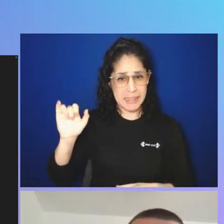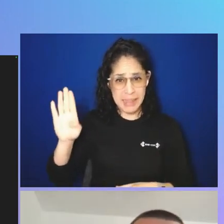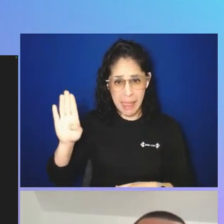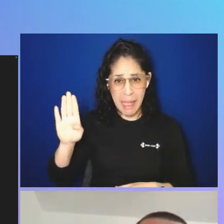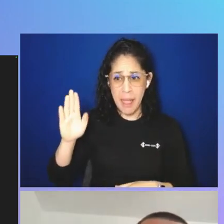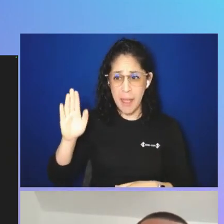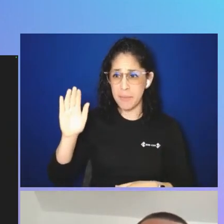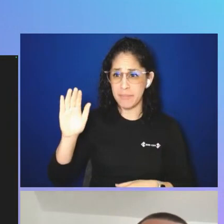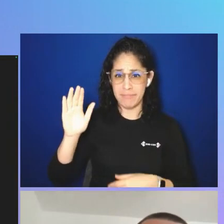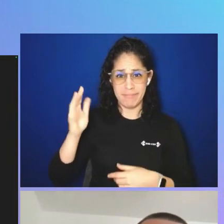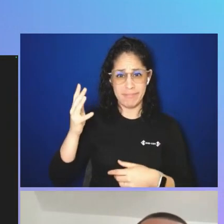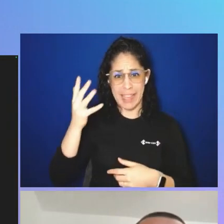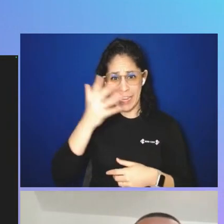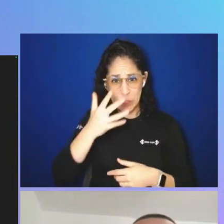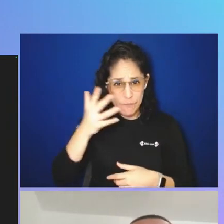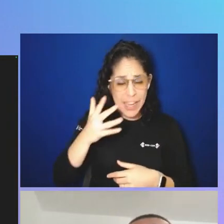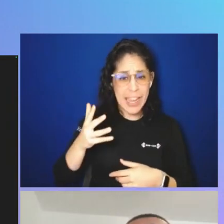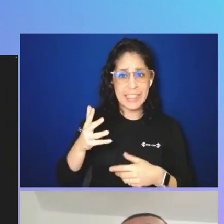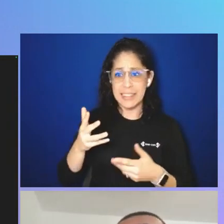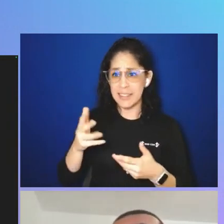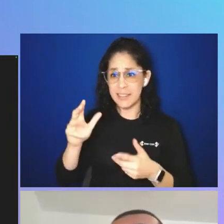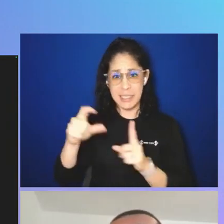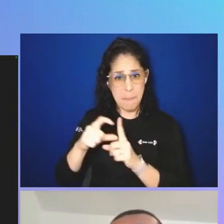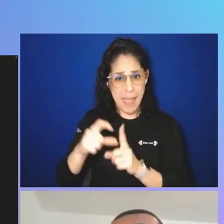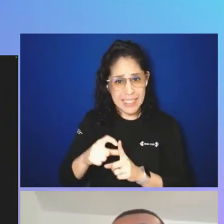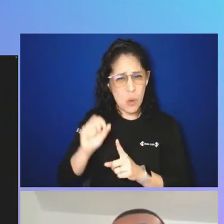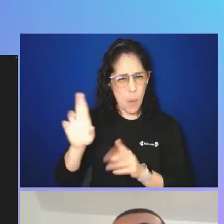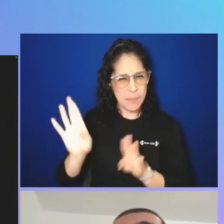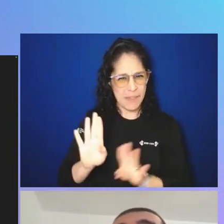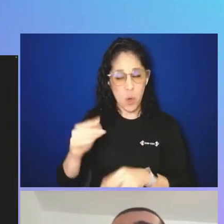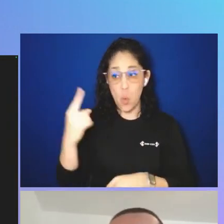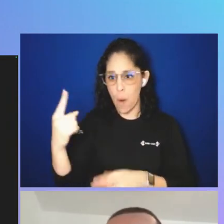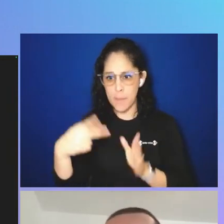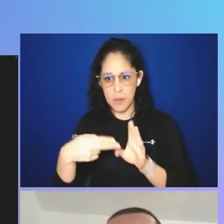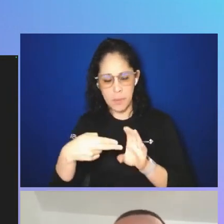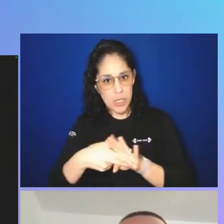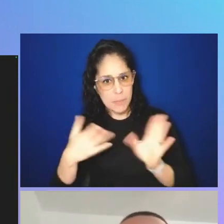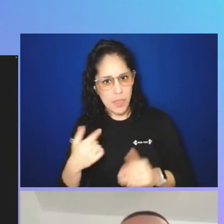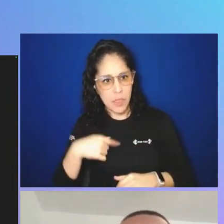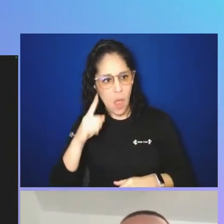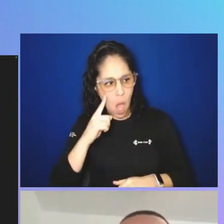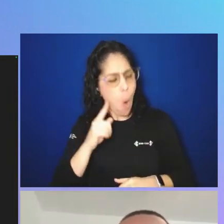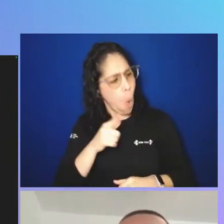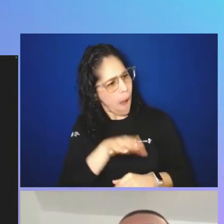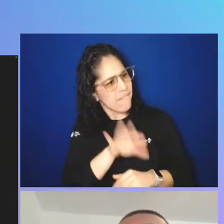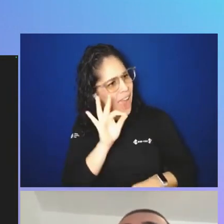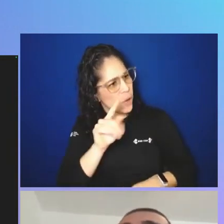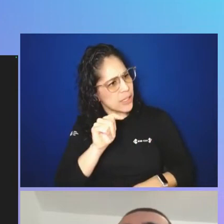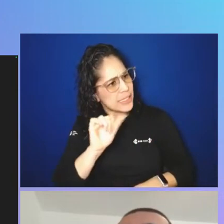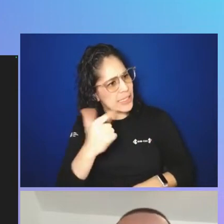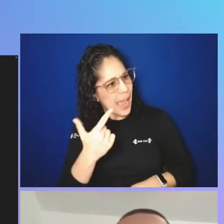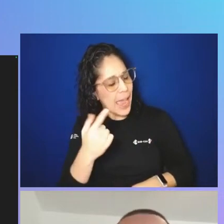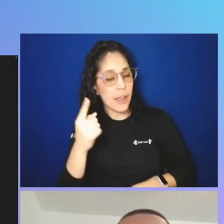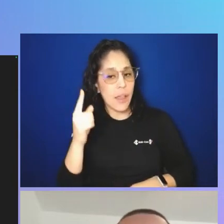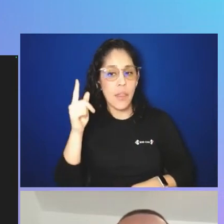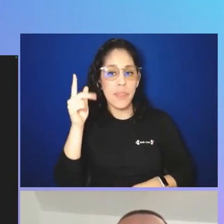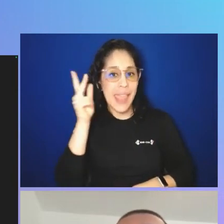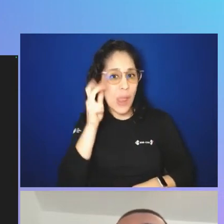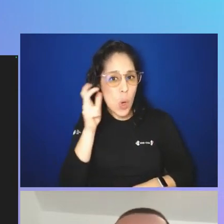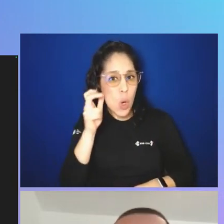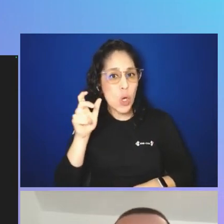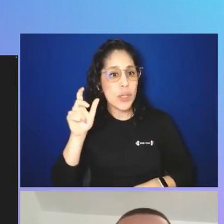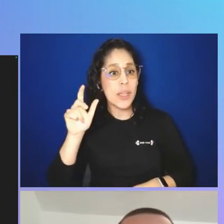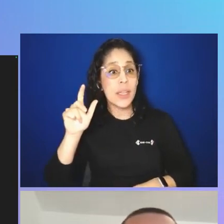behavior. One participant thought they'd found some tags because they misheard the tab role